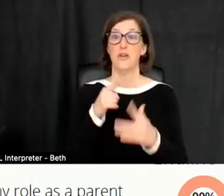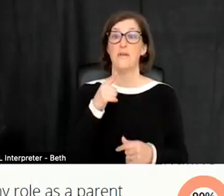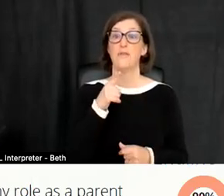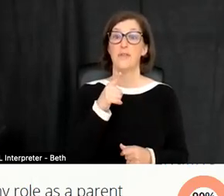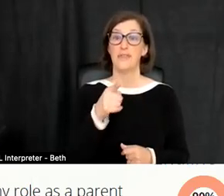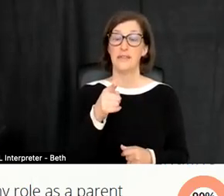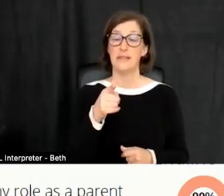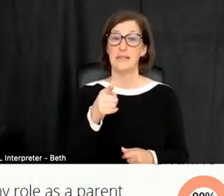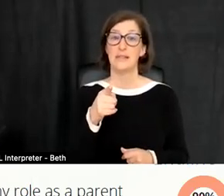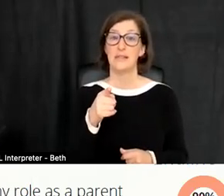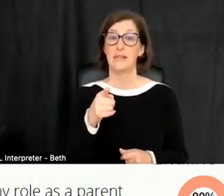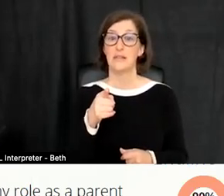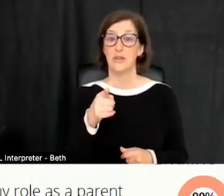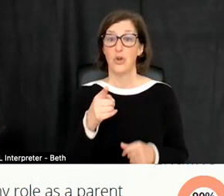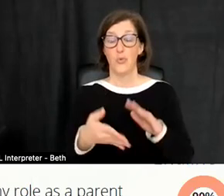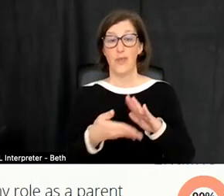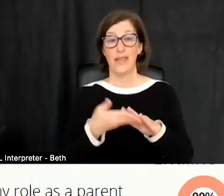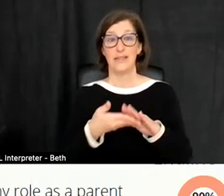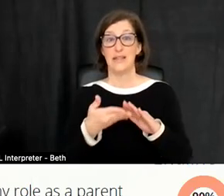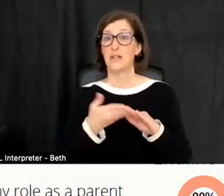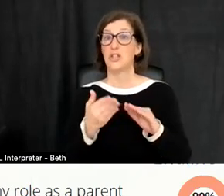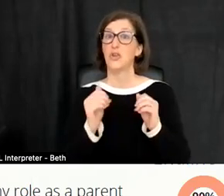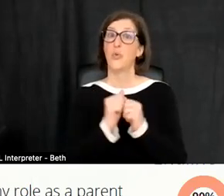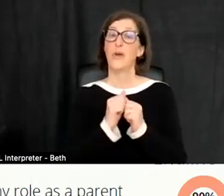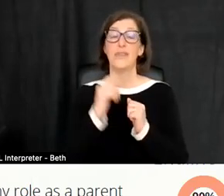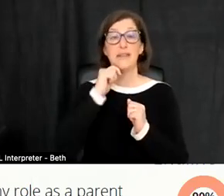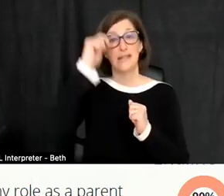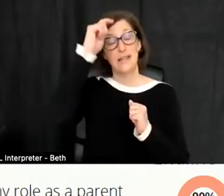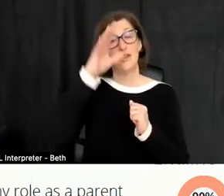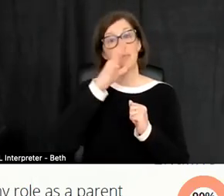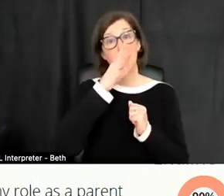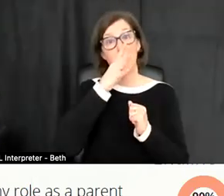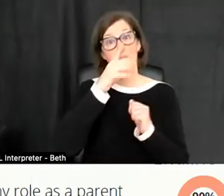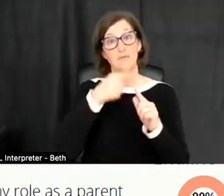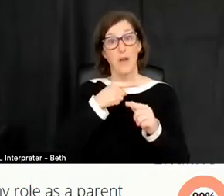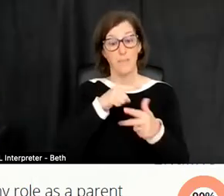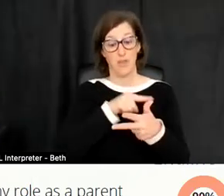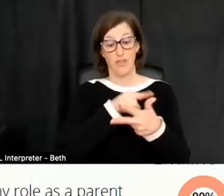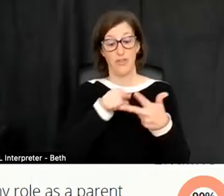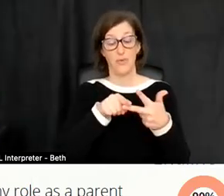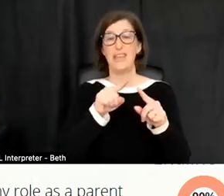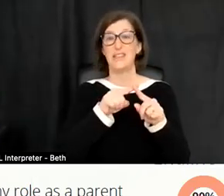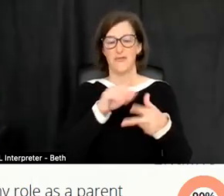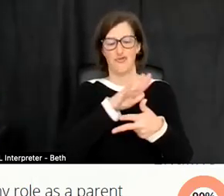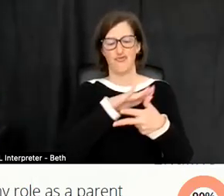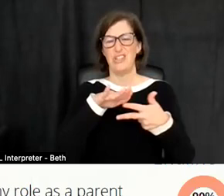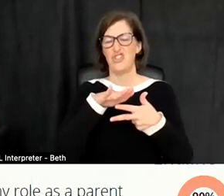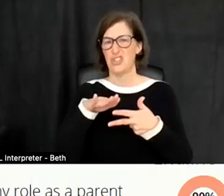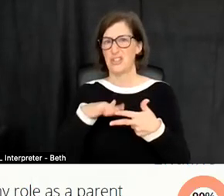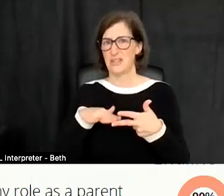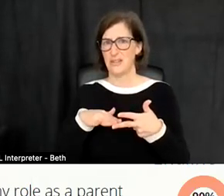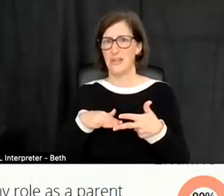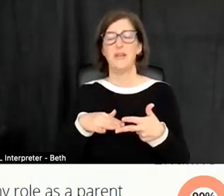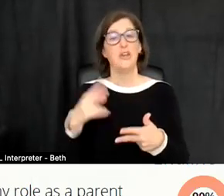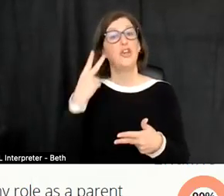intervention, we conducted it with adolescent mothers from Chipinge, Rushinga, and Epworth. So you'd find that there